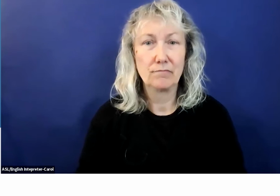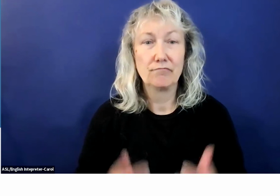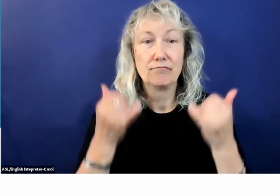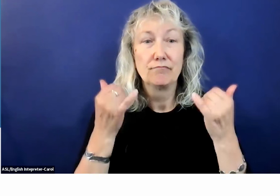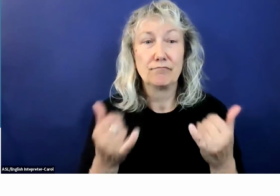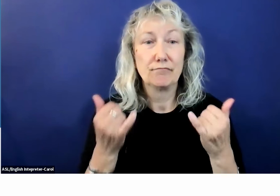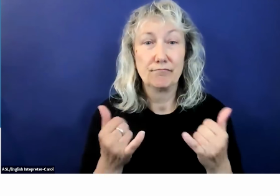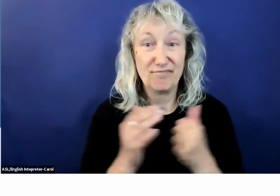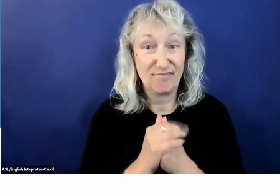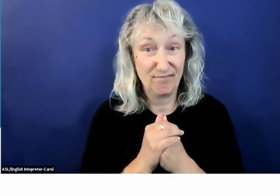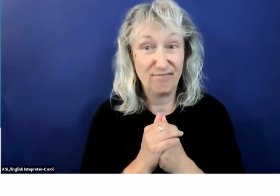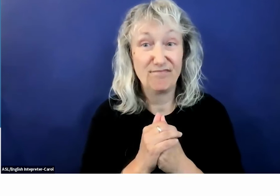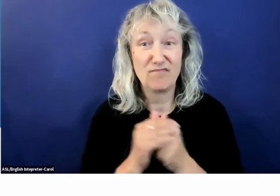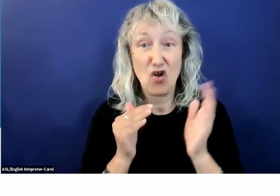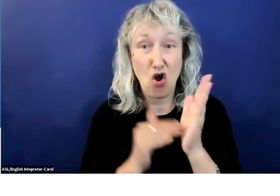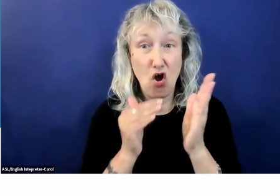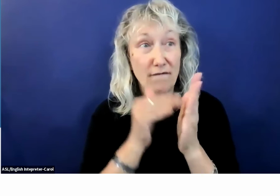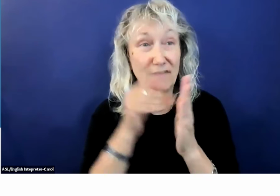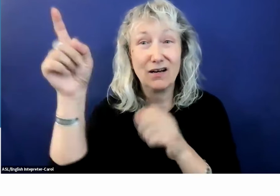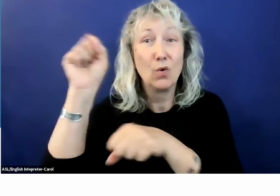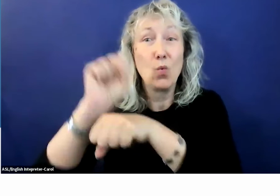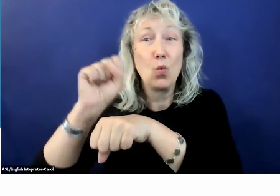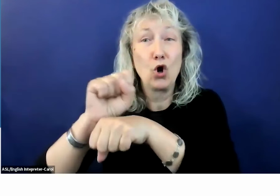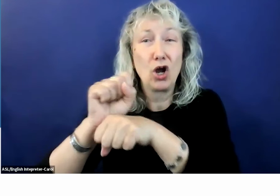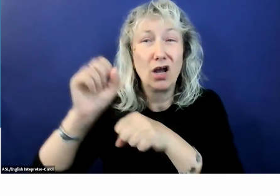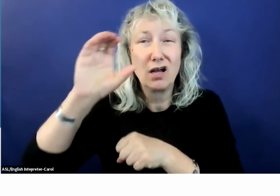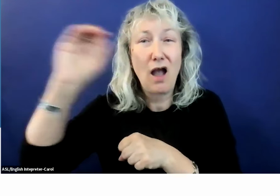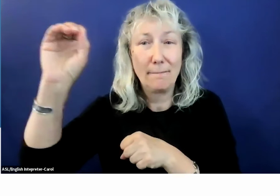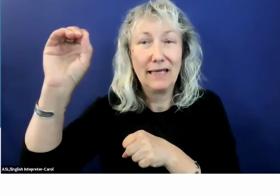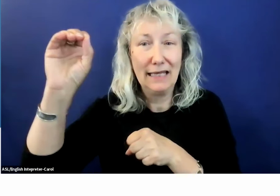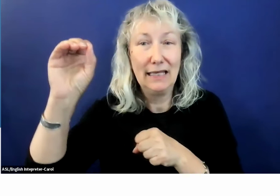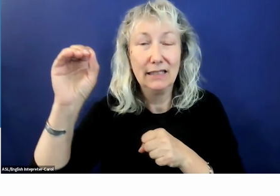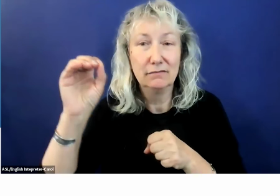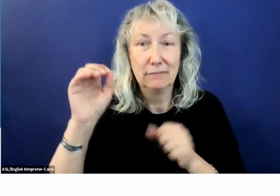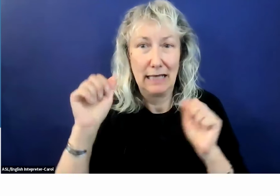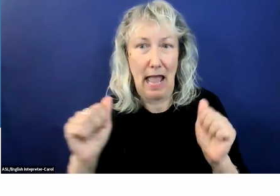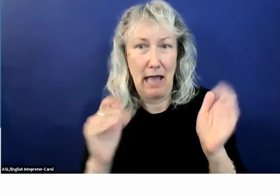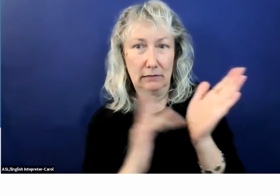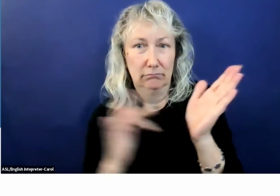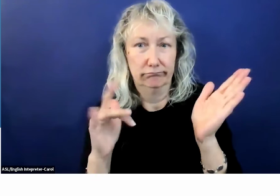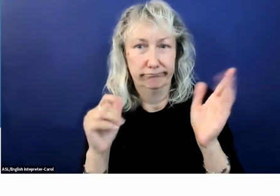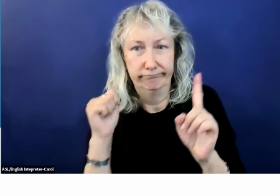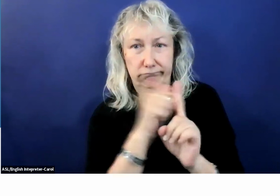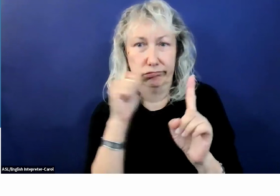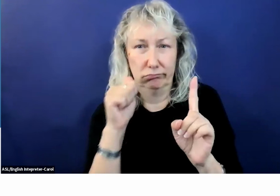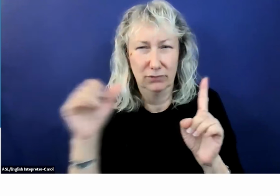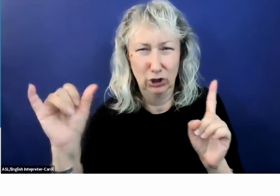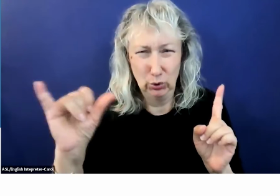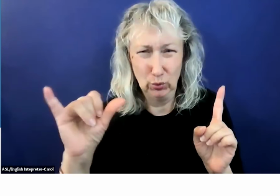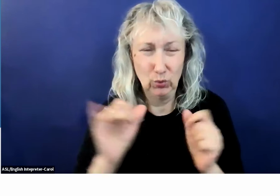scam. And again, they might pose as a debris removal company or